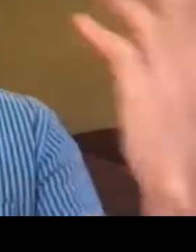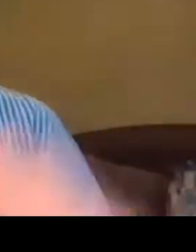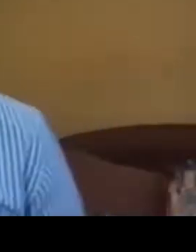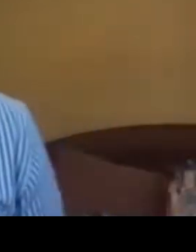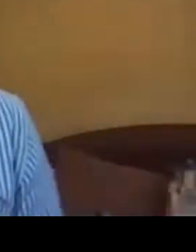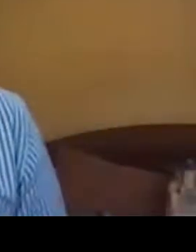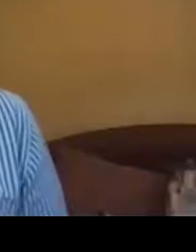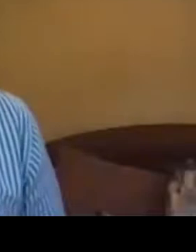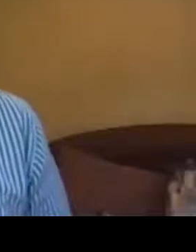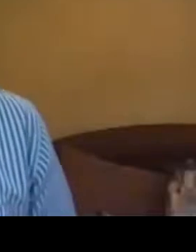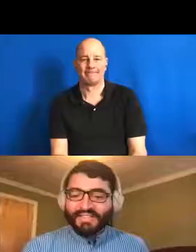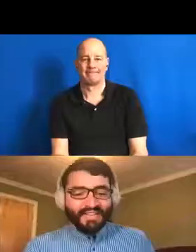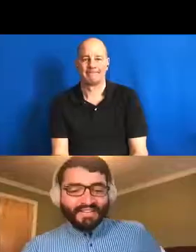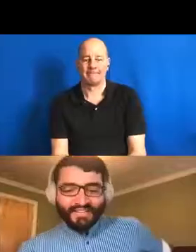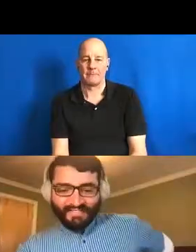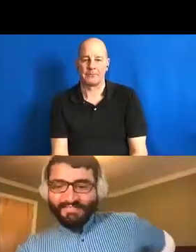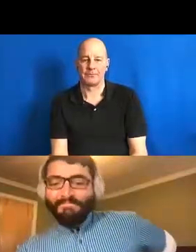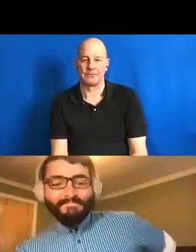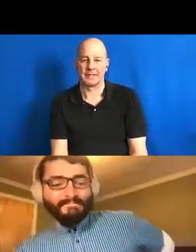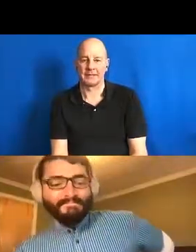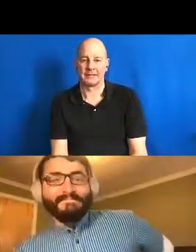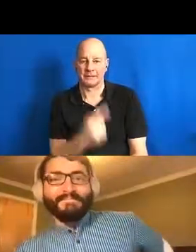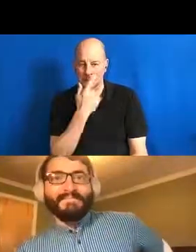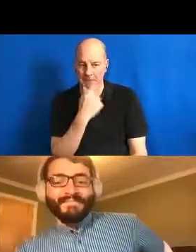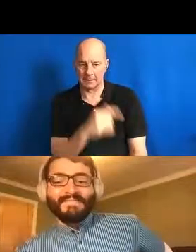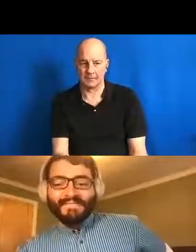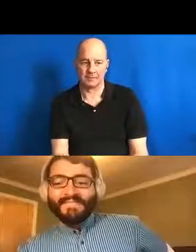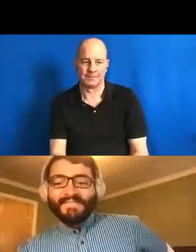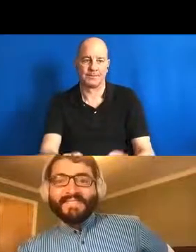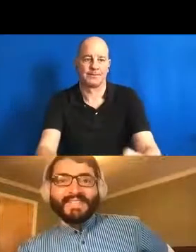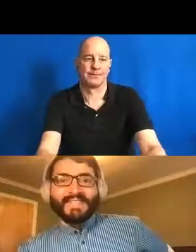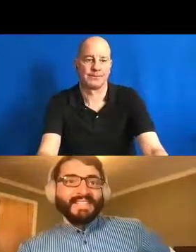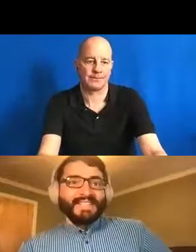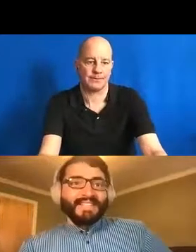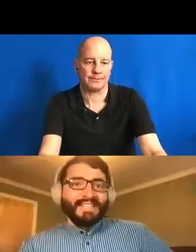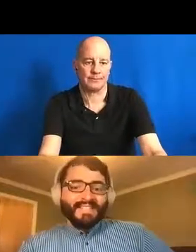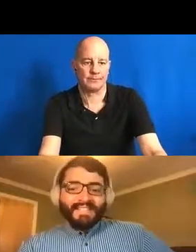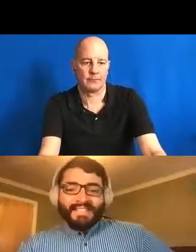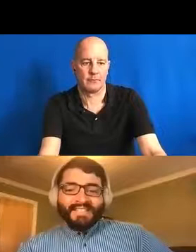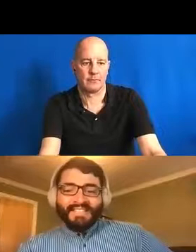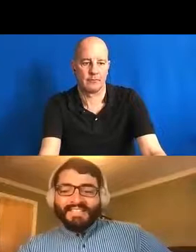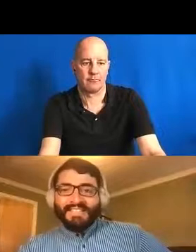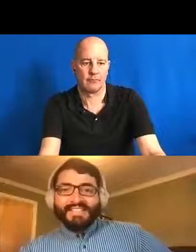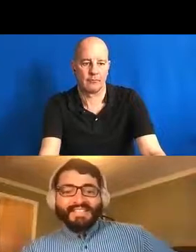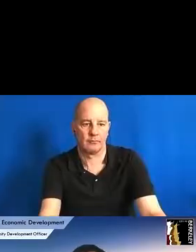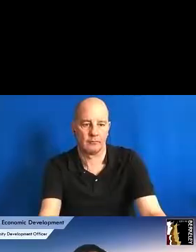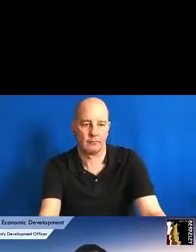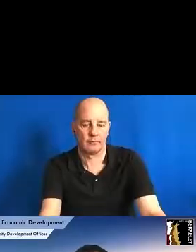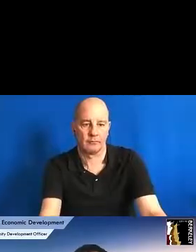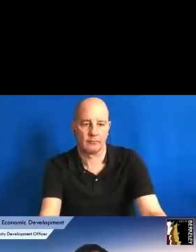yeah. Kieran. Thank you. Let me try again and see how we're looking this time. Can you see